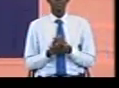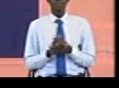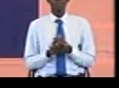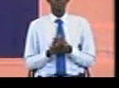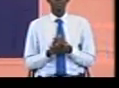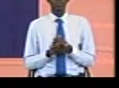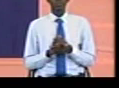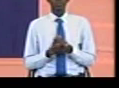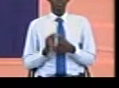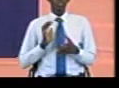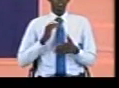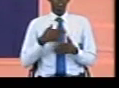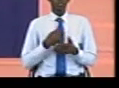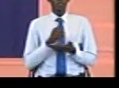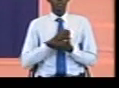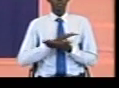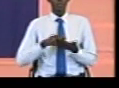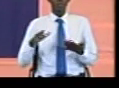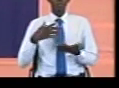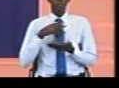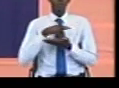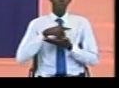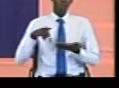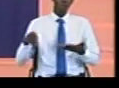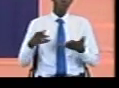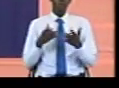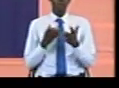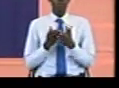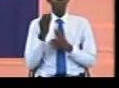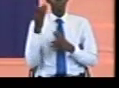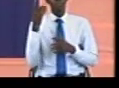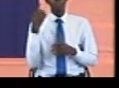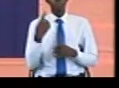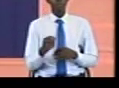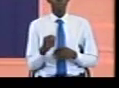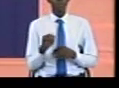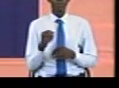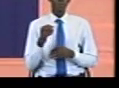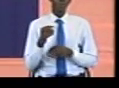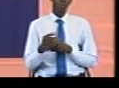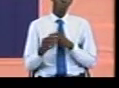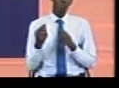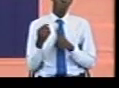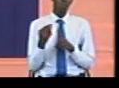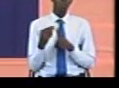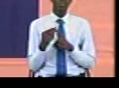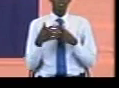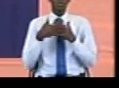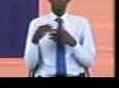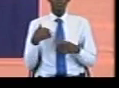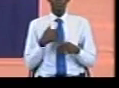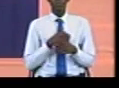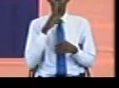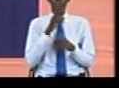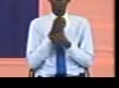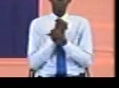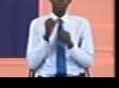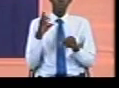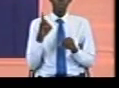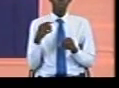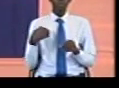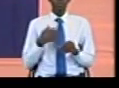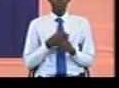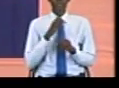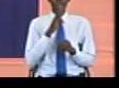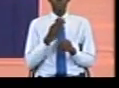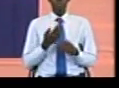purity through the word. Our sanctification after we're saved, after we are born again, and our names are written in the